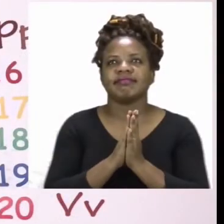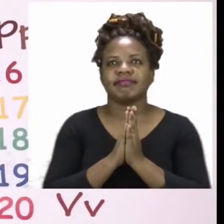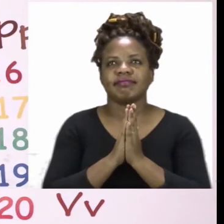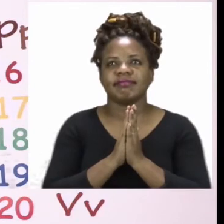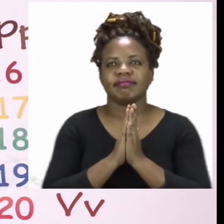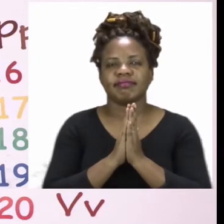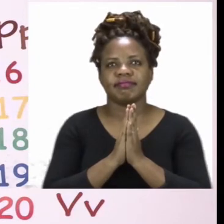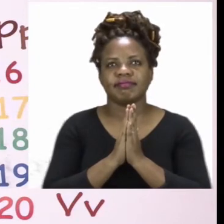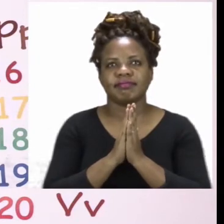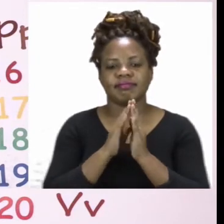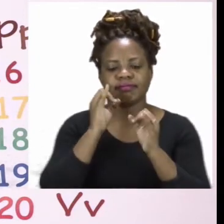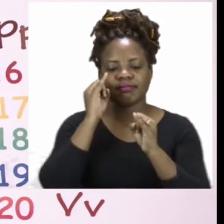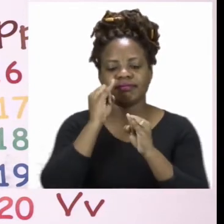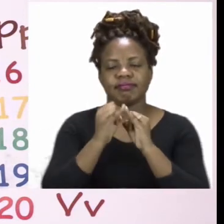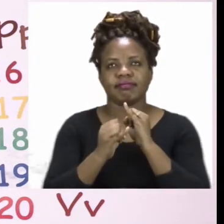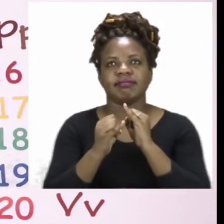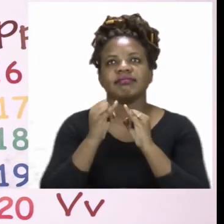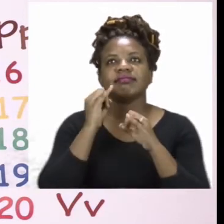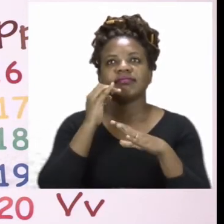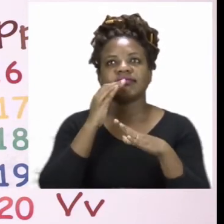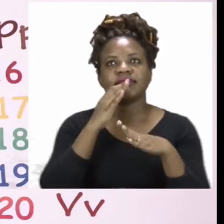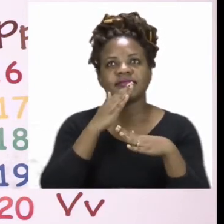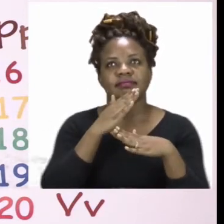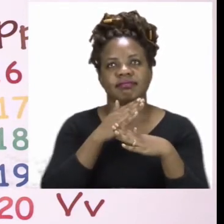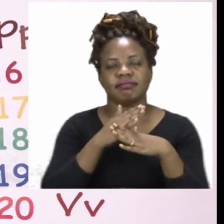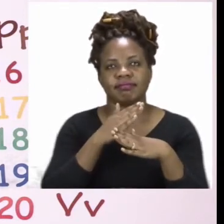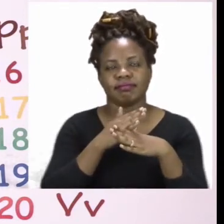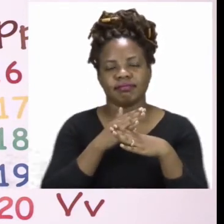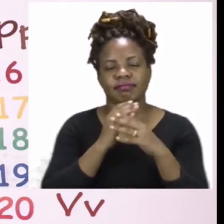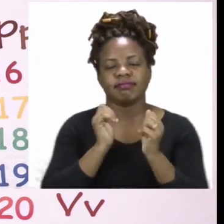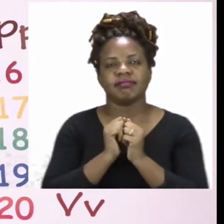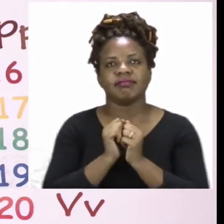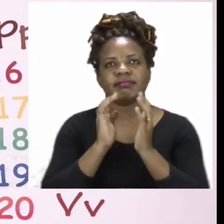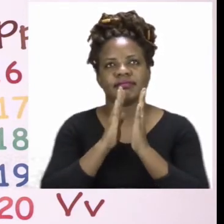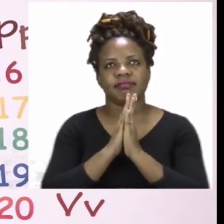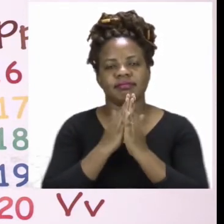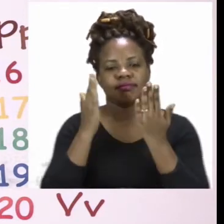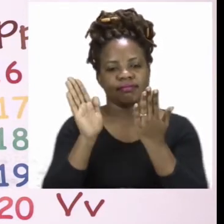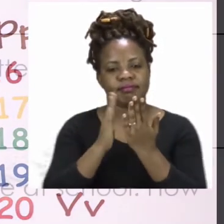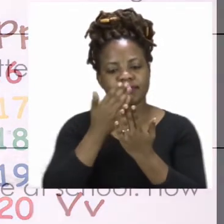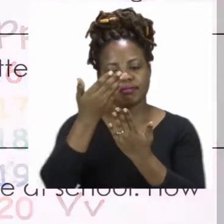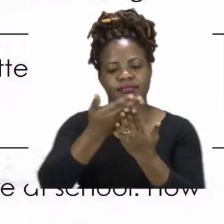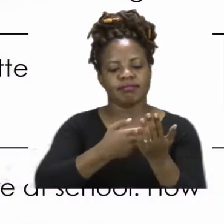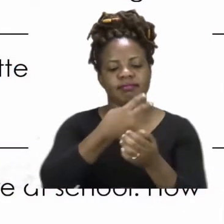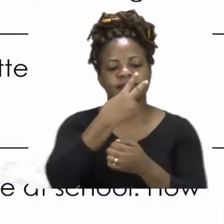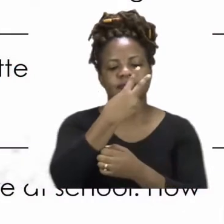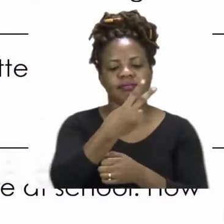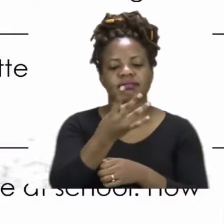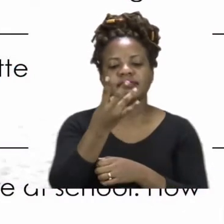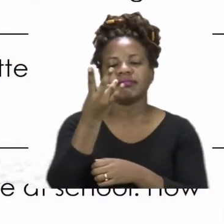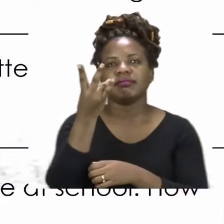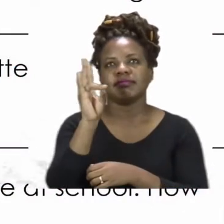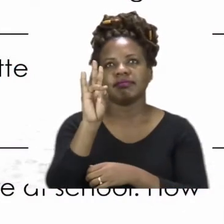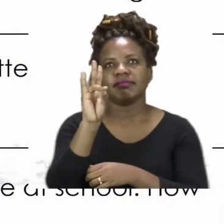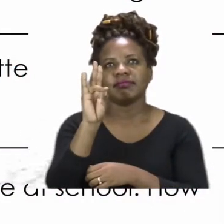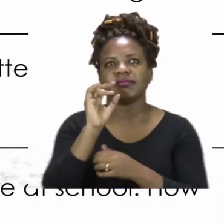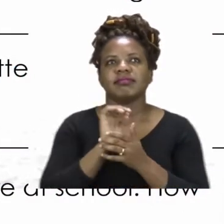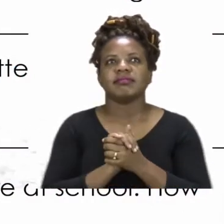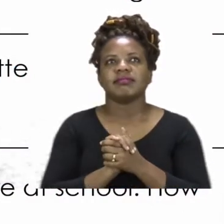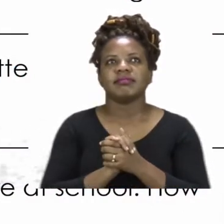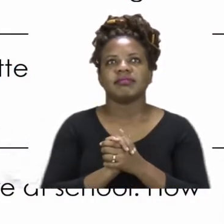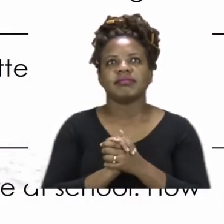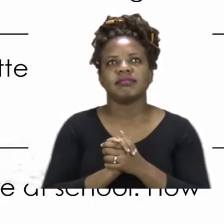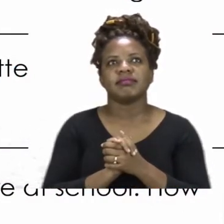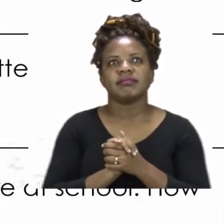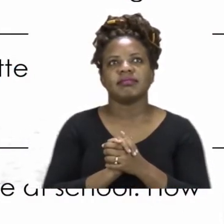Now for our last exercise for this lesson, let's turn to page 27. On page 27,